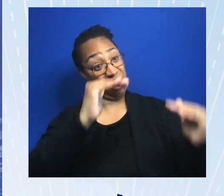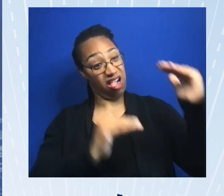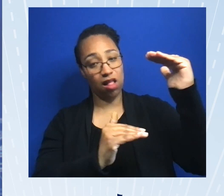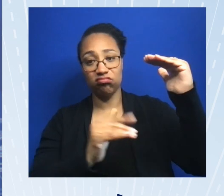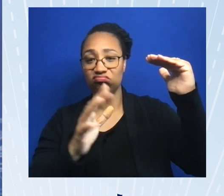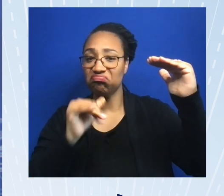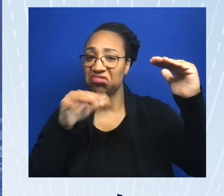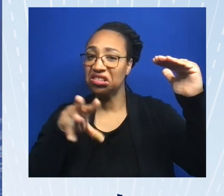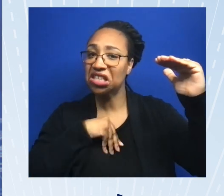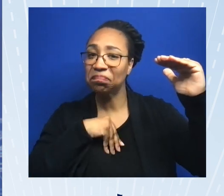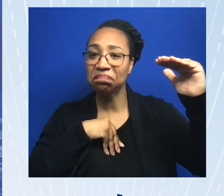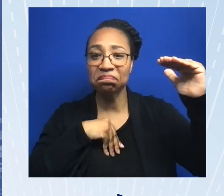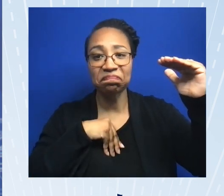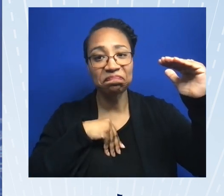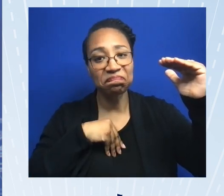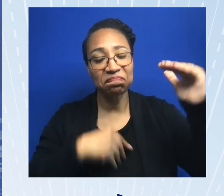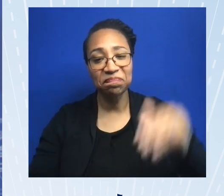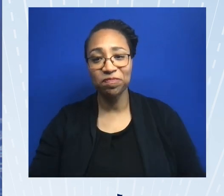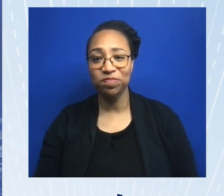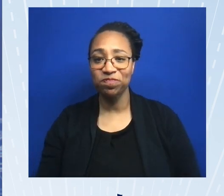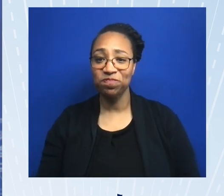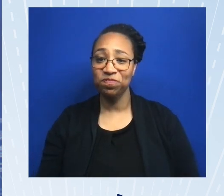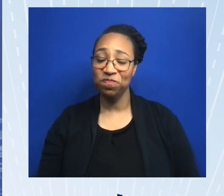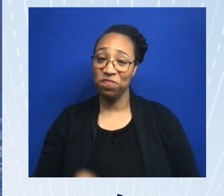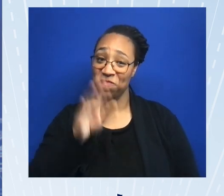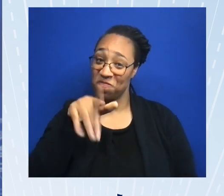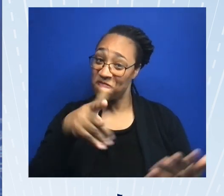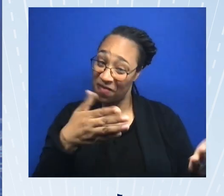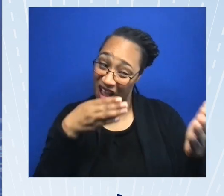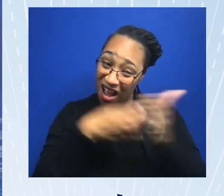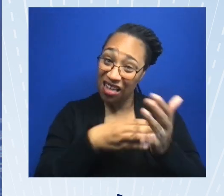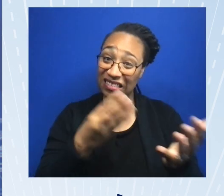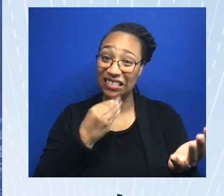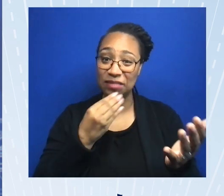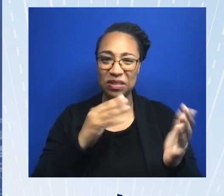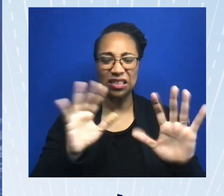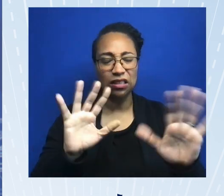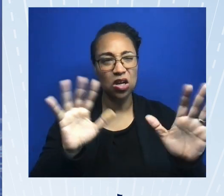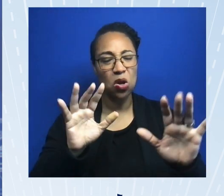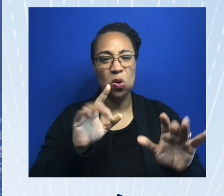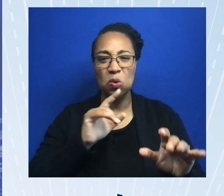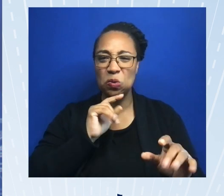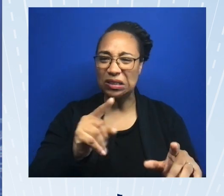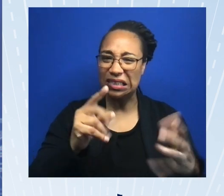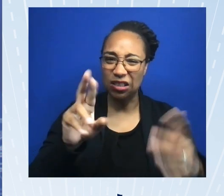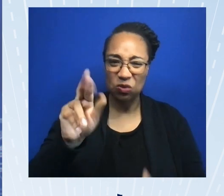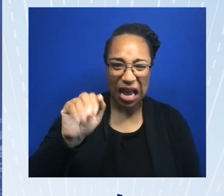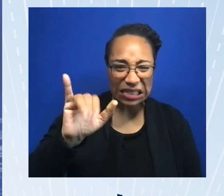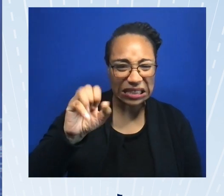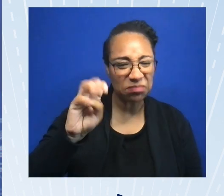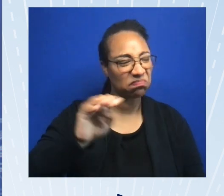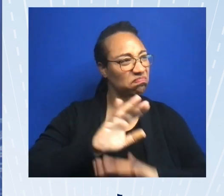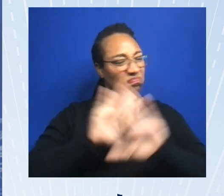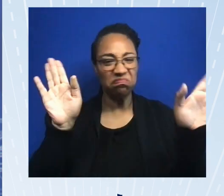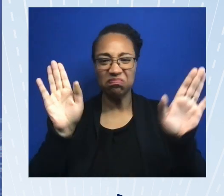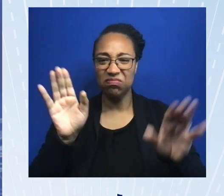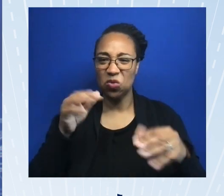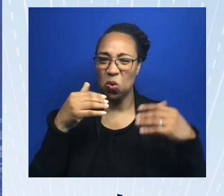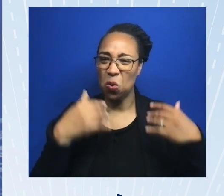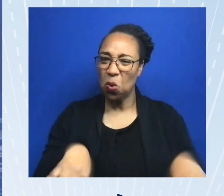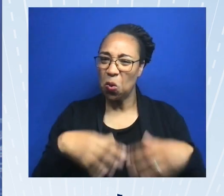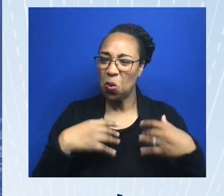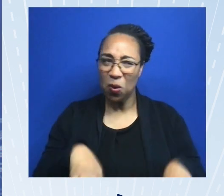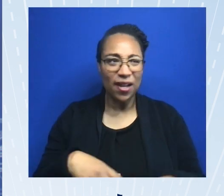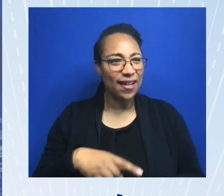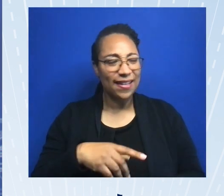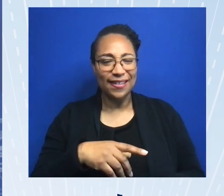of hate. Jewish commitments to justice and tikkun olam, repairing the world, have long been sources